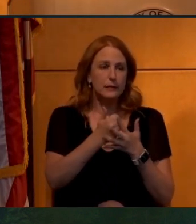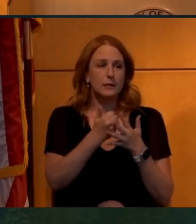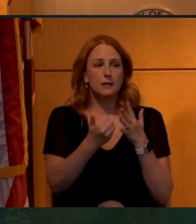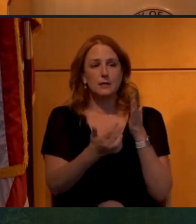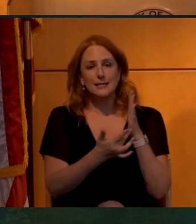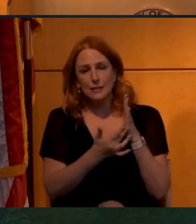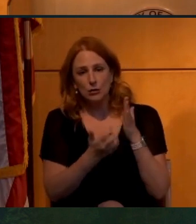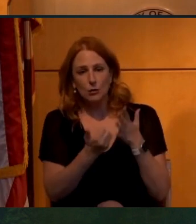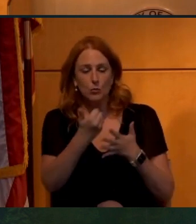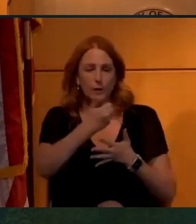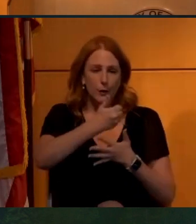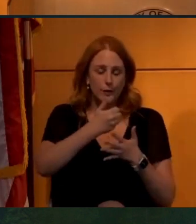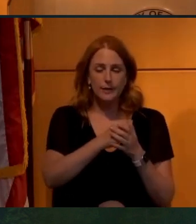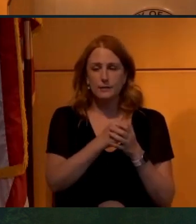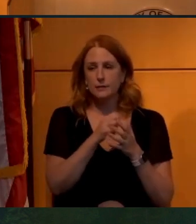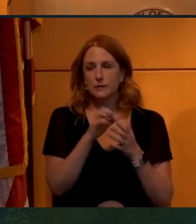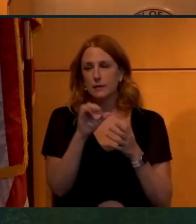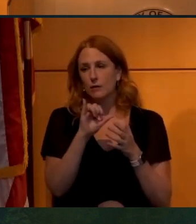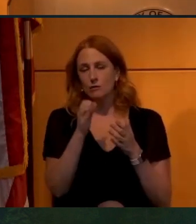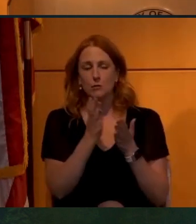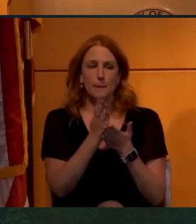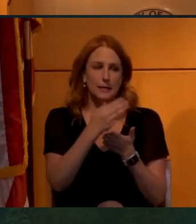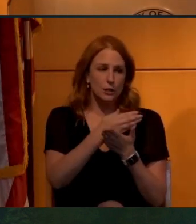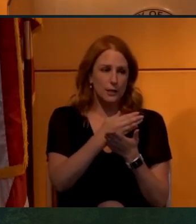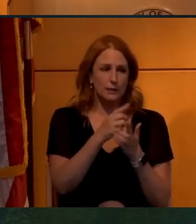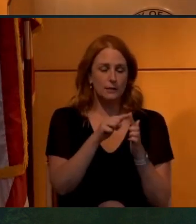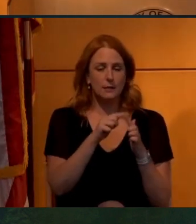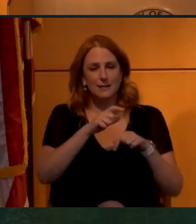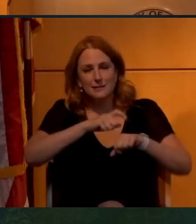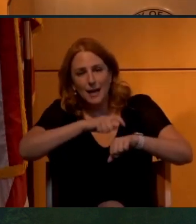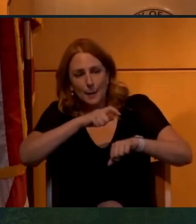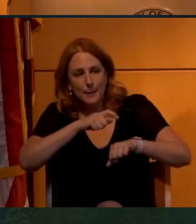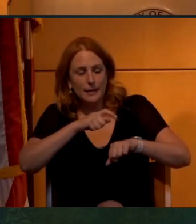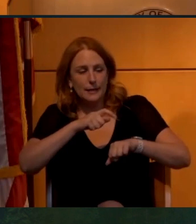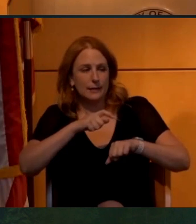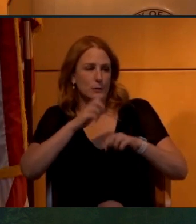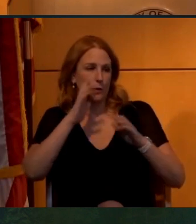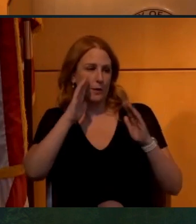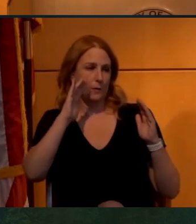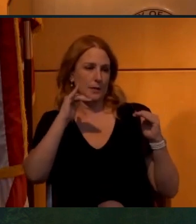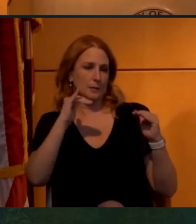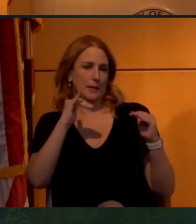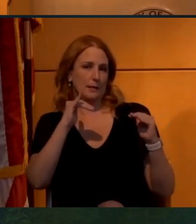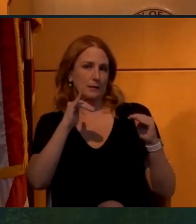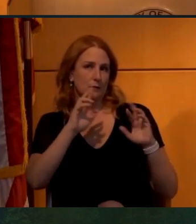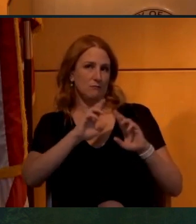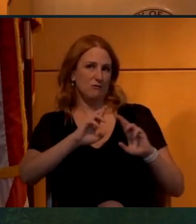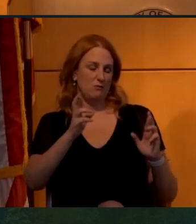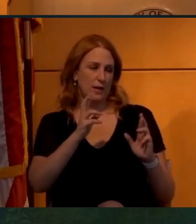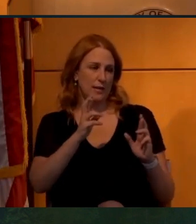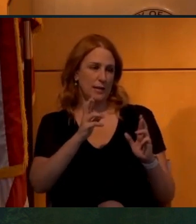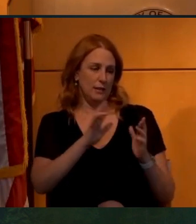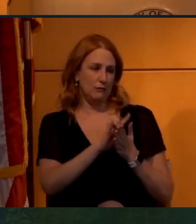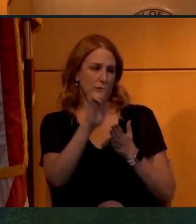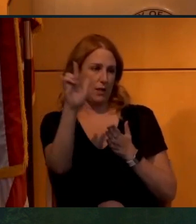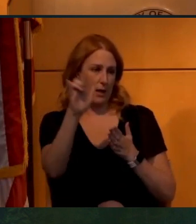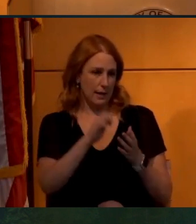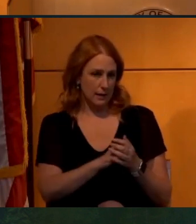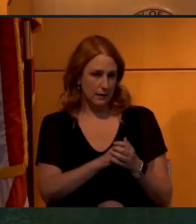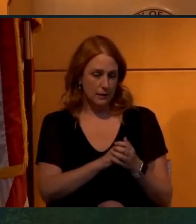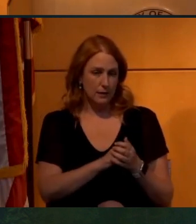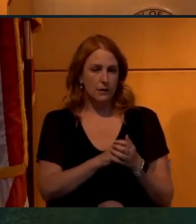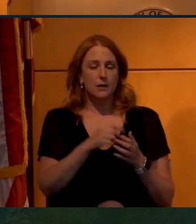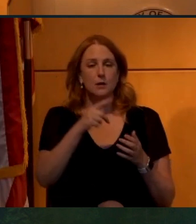techno priorities, as well as available budget and the timing for when we expect these payloads to be ready to fly. And again, I just